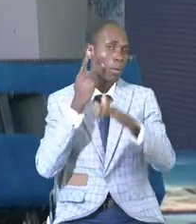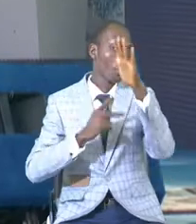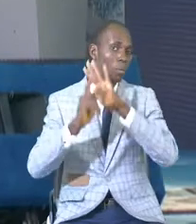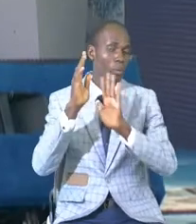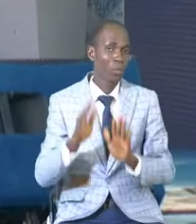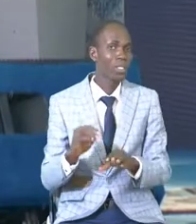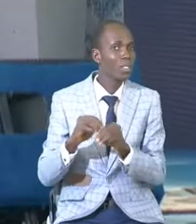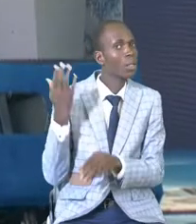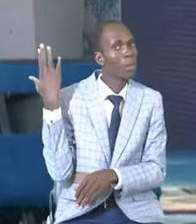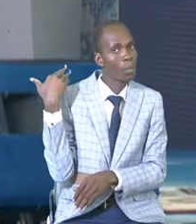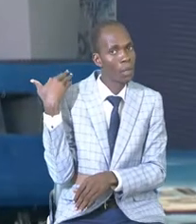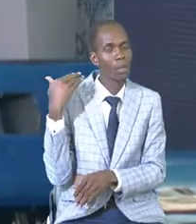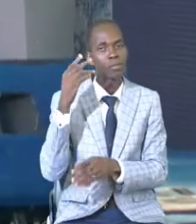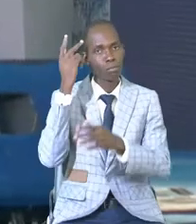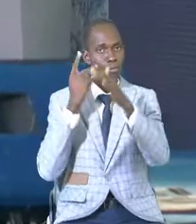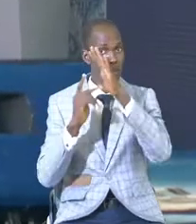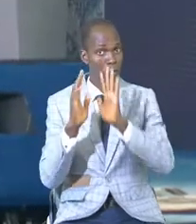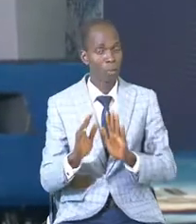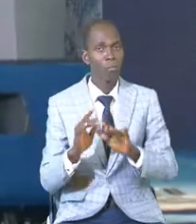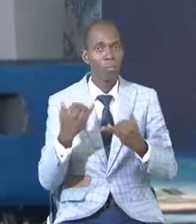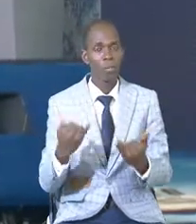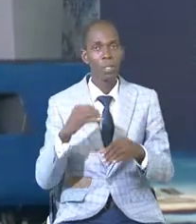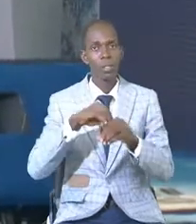prophets. Look at verse 2 now. In verse 2 it